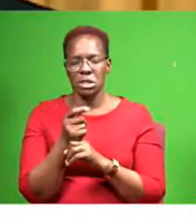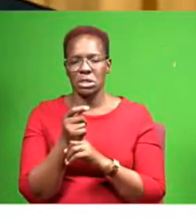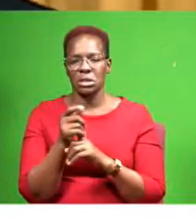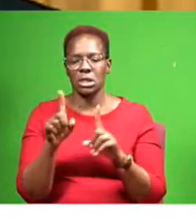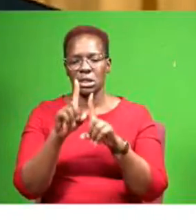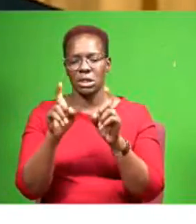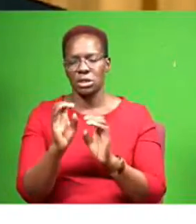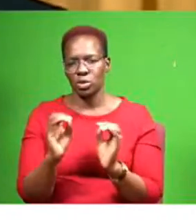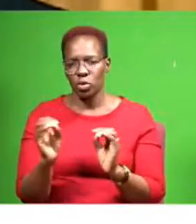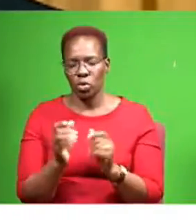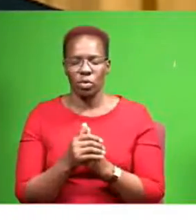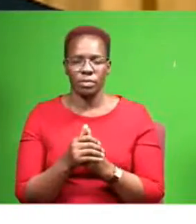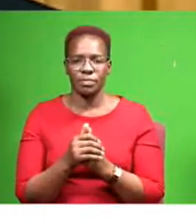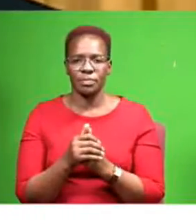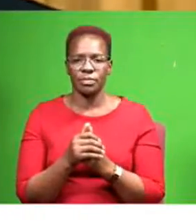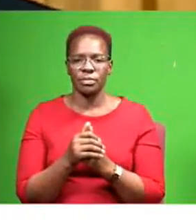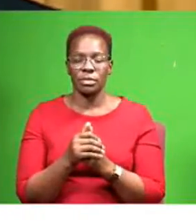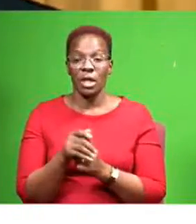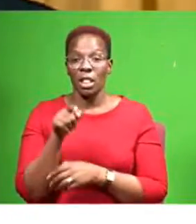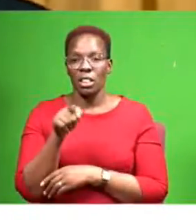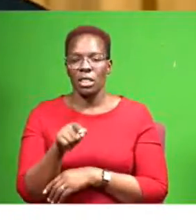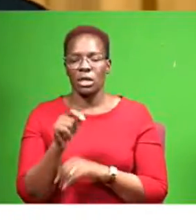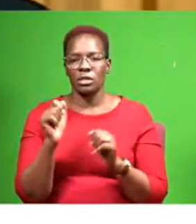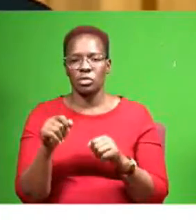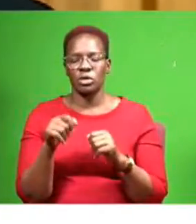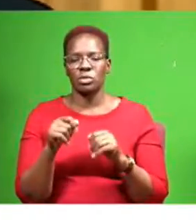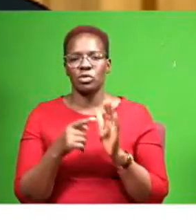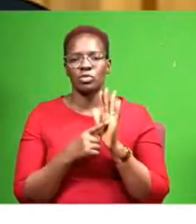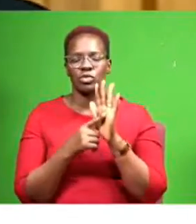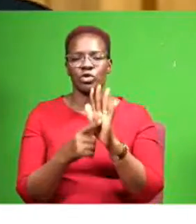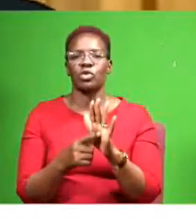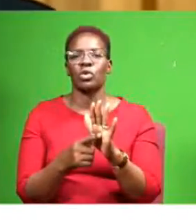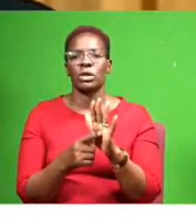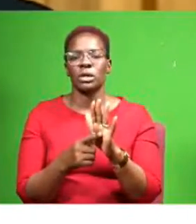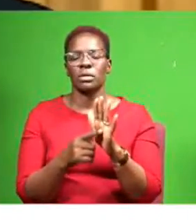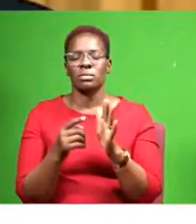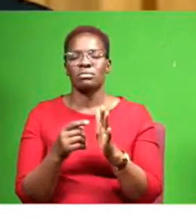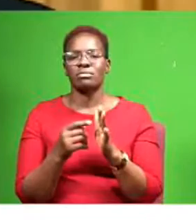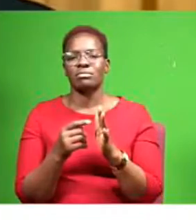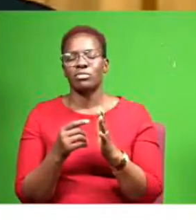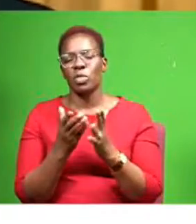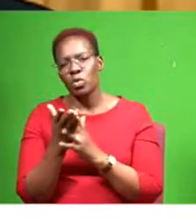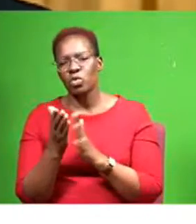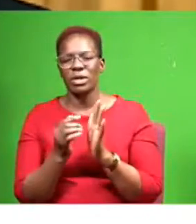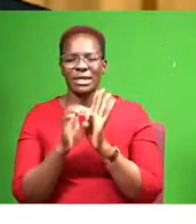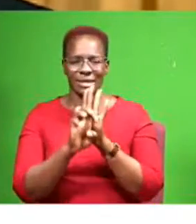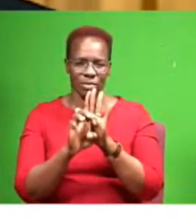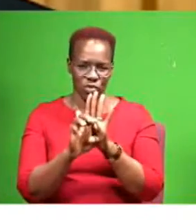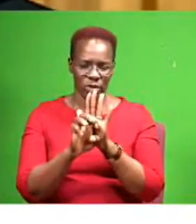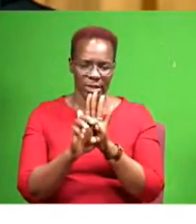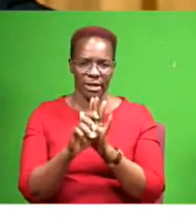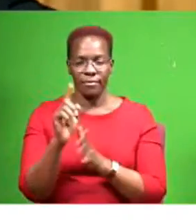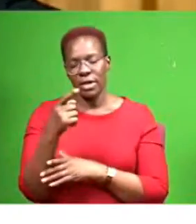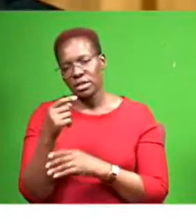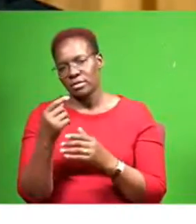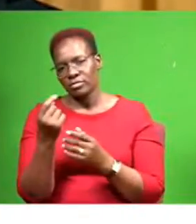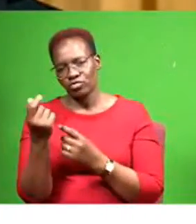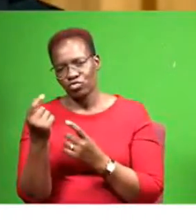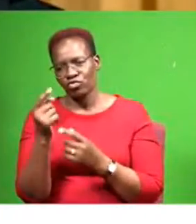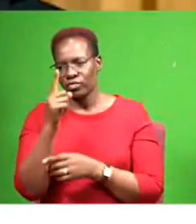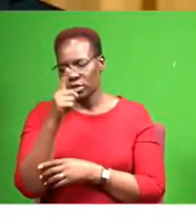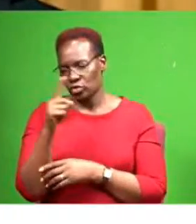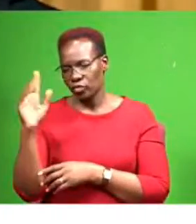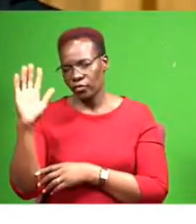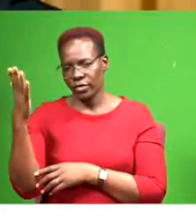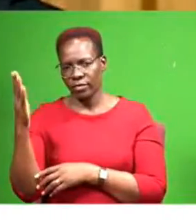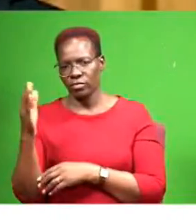test. This can well be illustrated by the examples that were given by the first to fifth respondent at